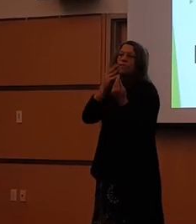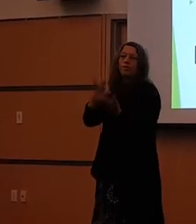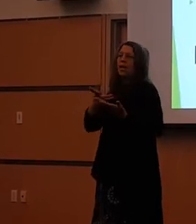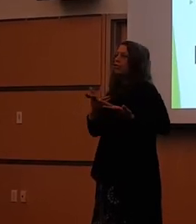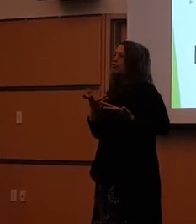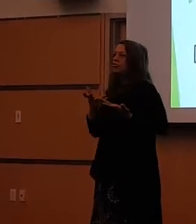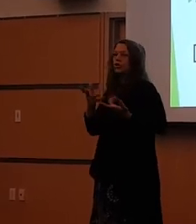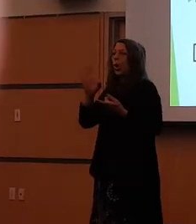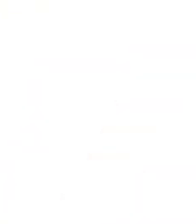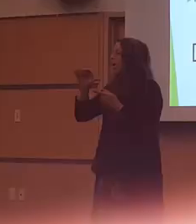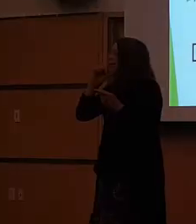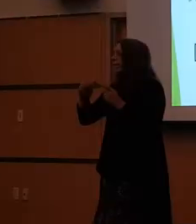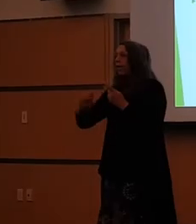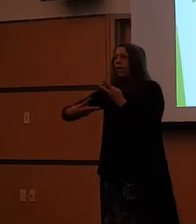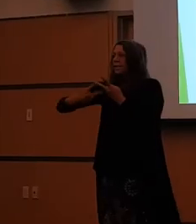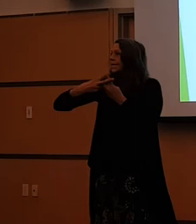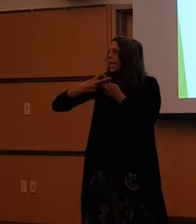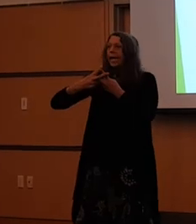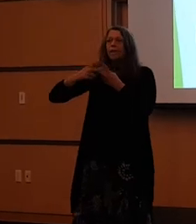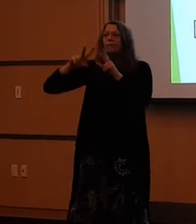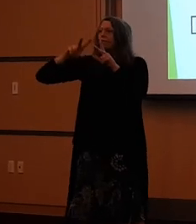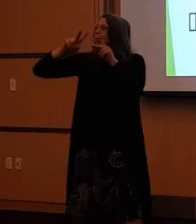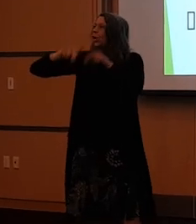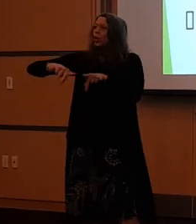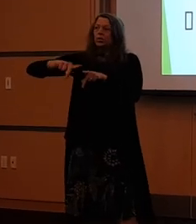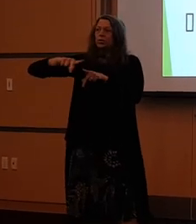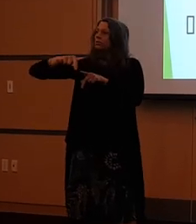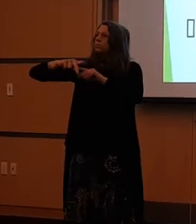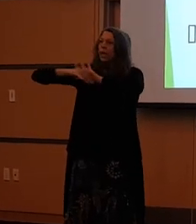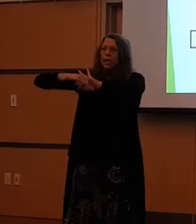anything about the whereabouts of the person within the college.